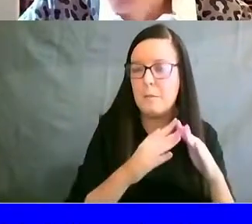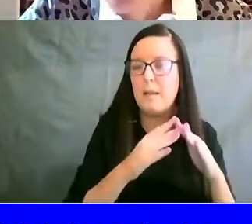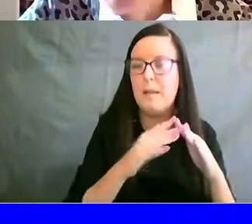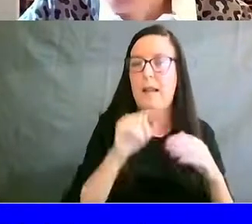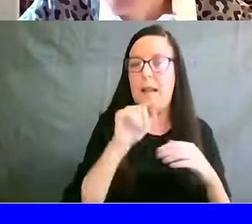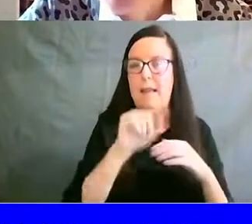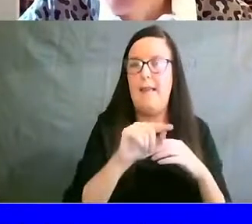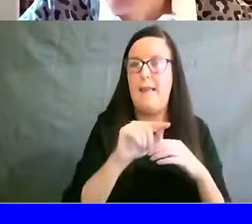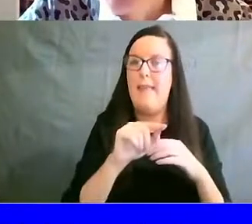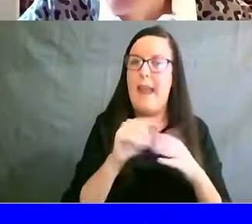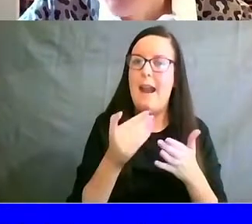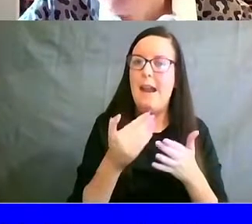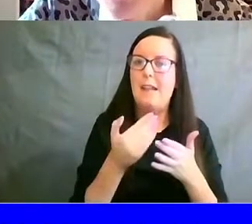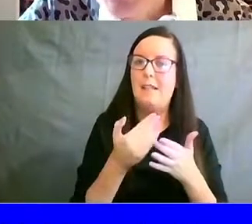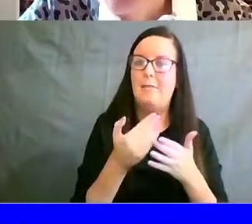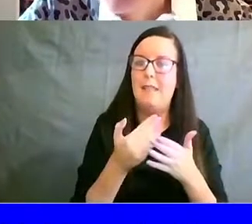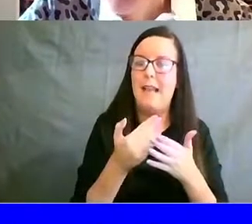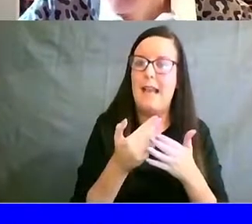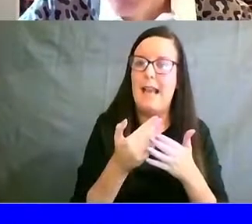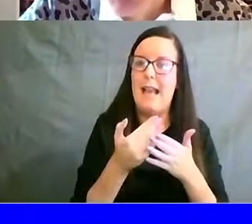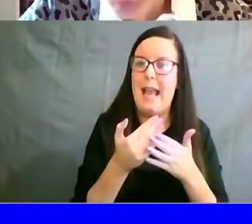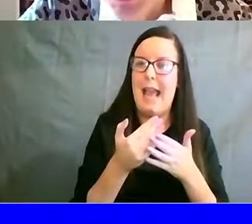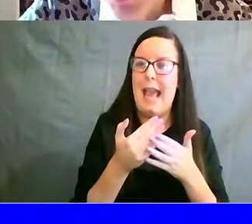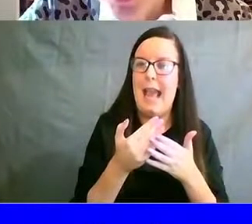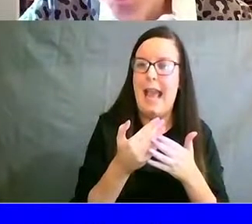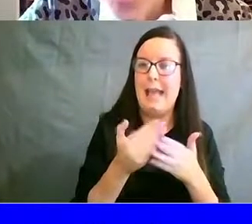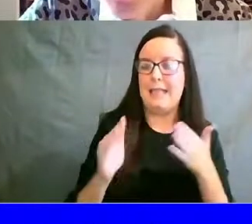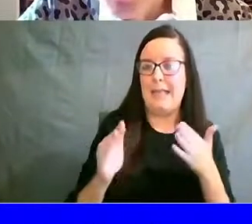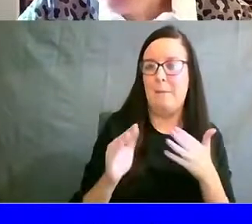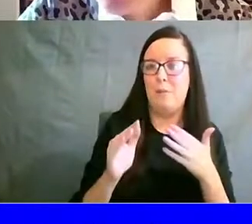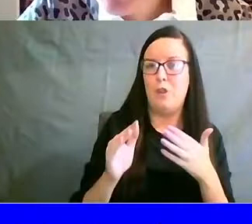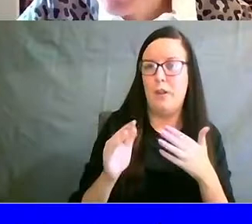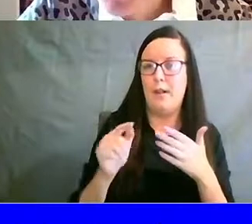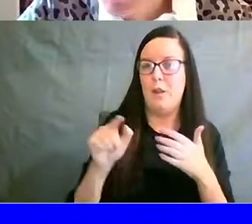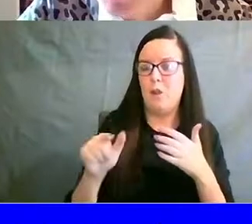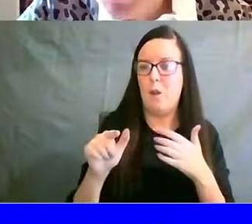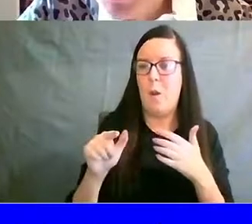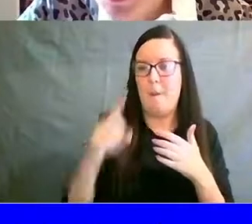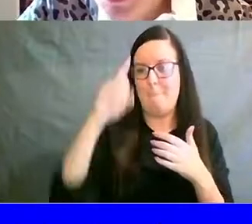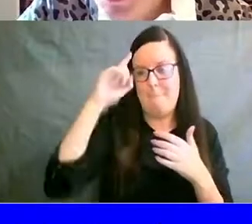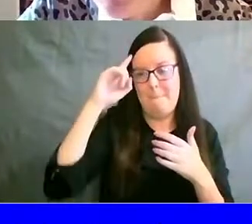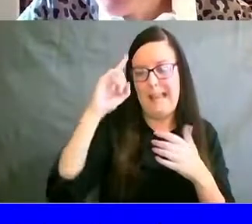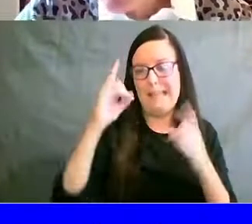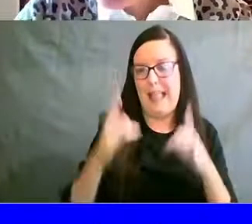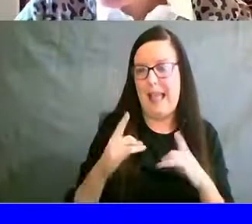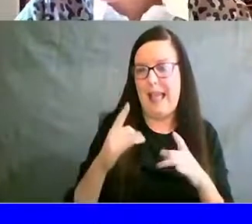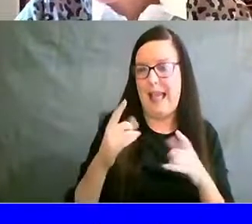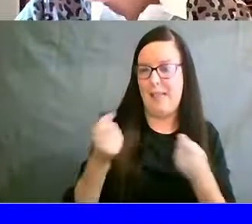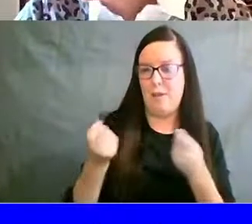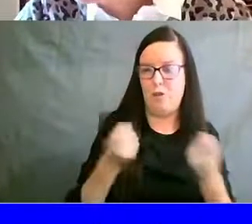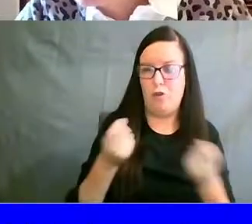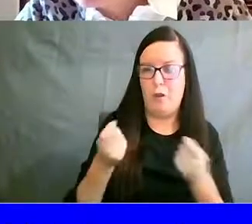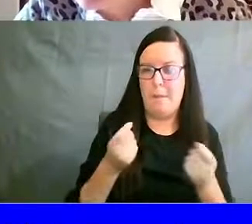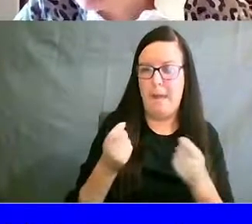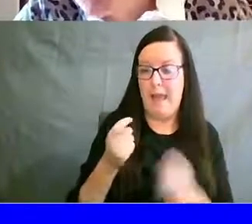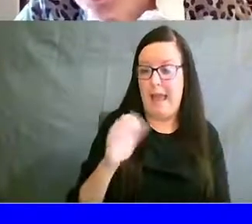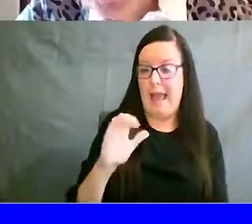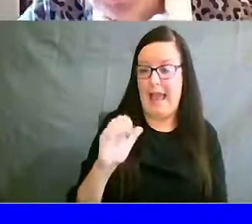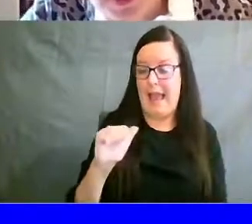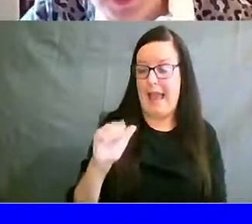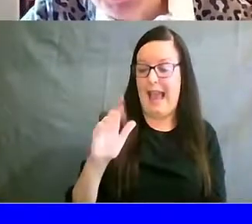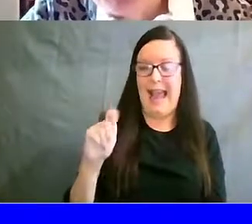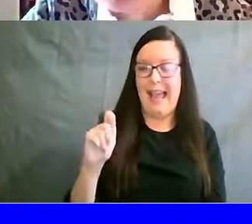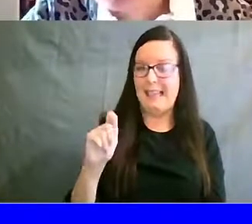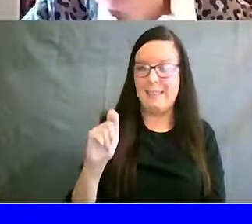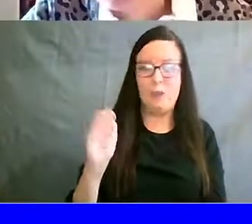exception for people in that category have made an AHD in which they refuse mental health treatments. The Act has nothing else to say about